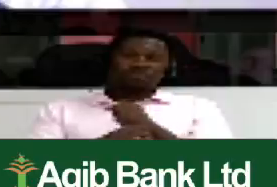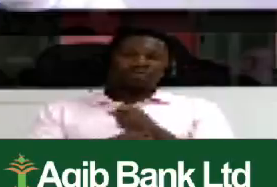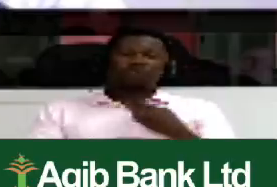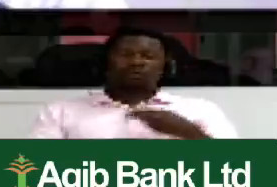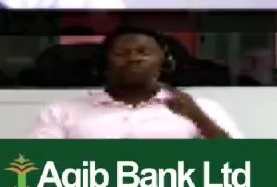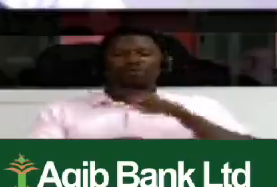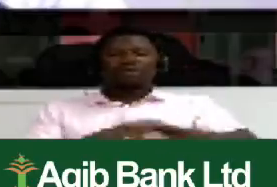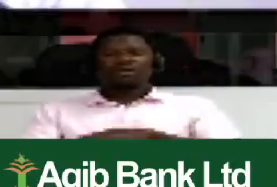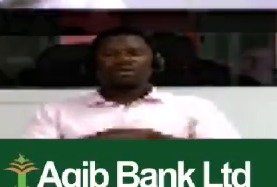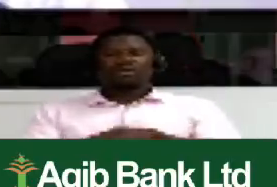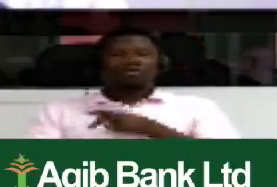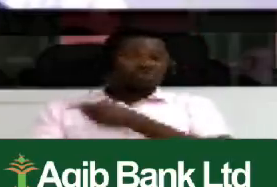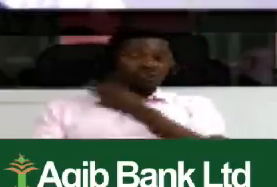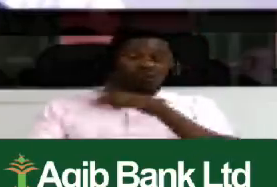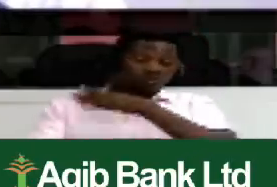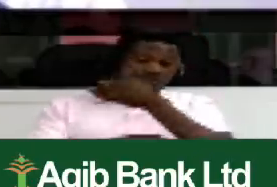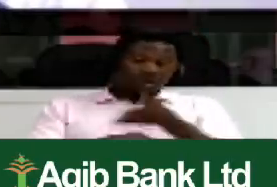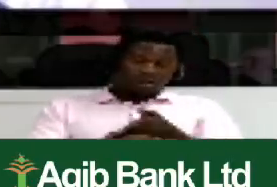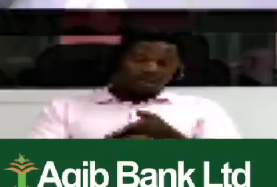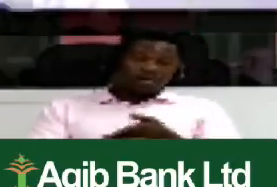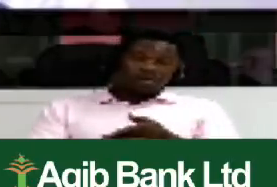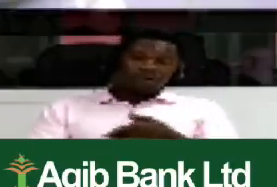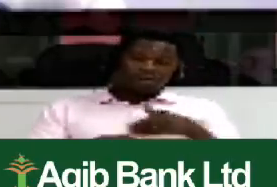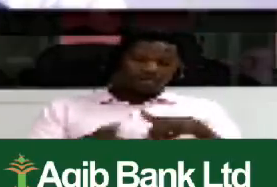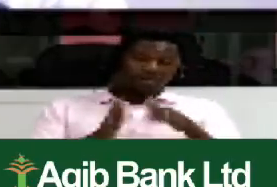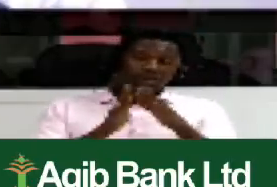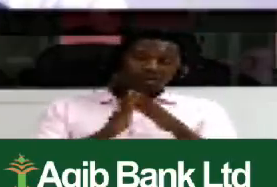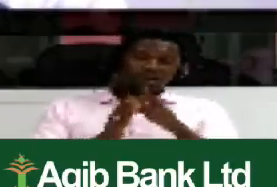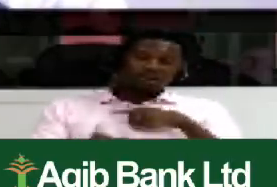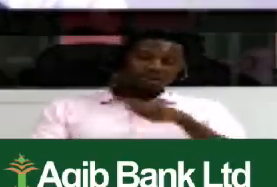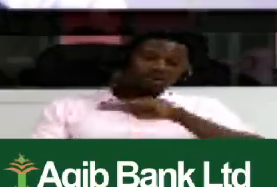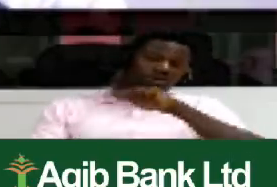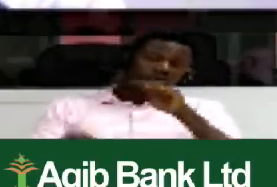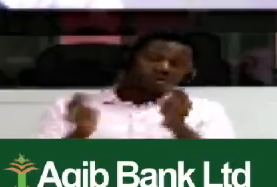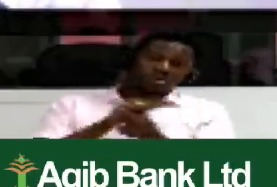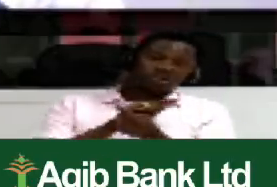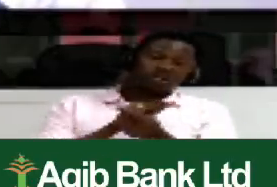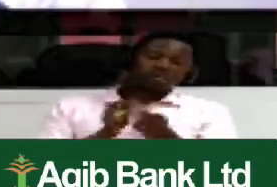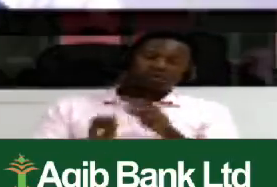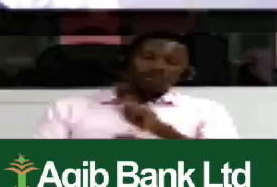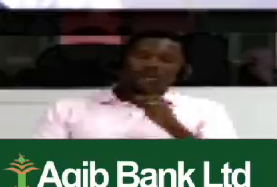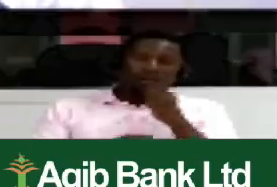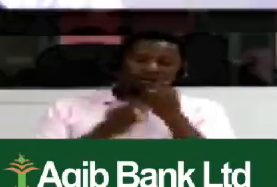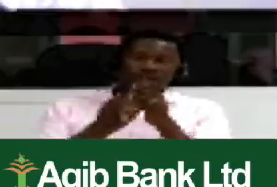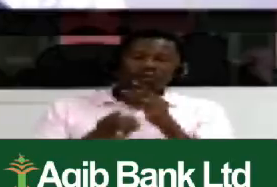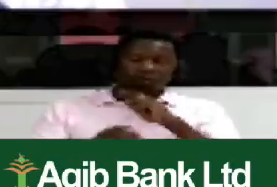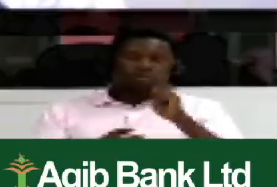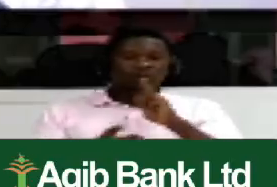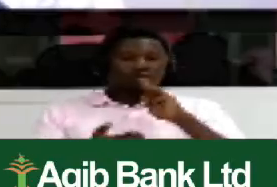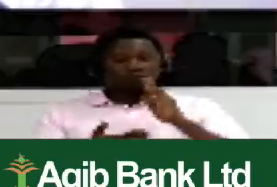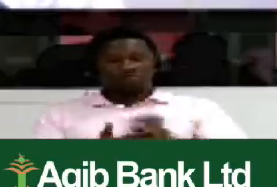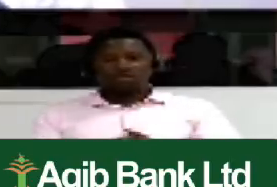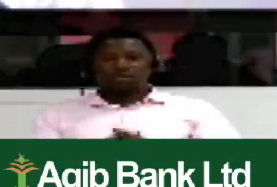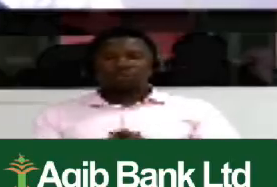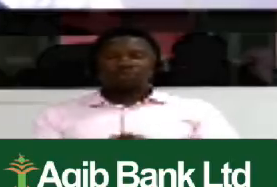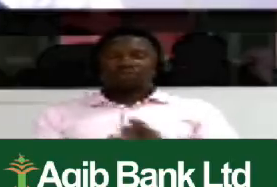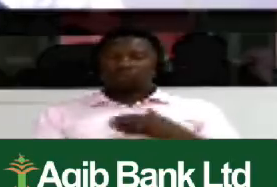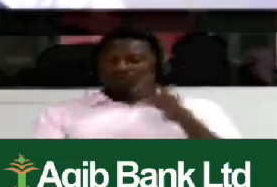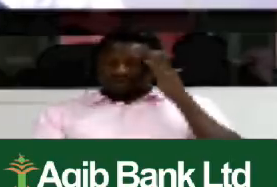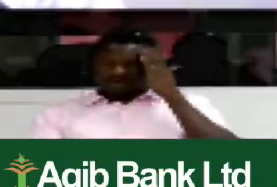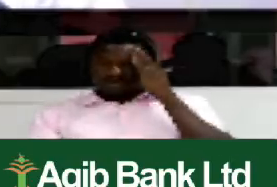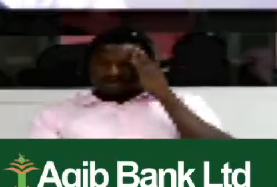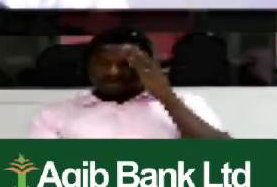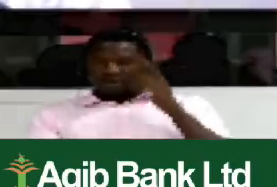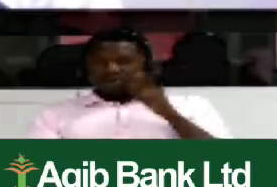point, somewhere along the line, they turned against what they said or what they promised. And then we realized